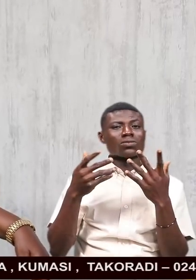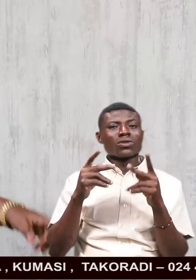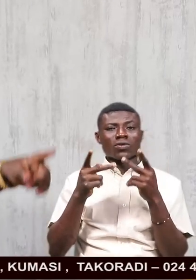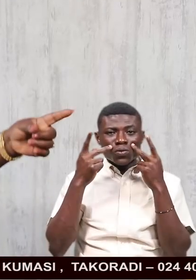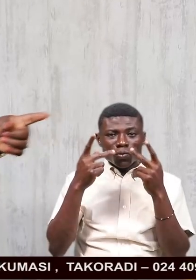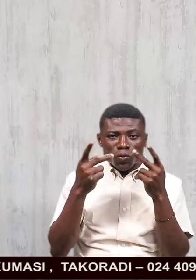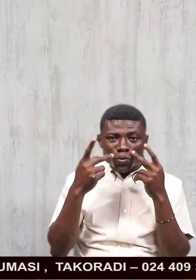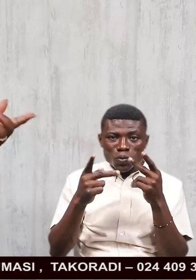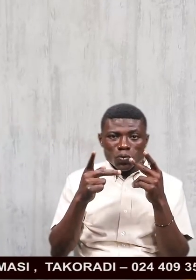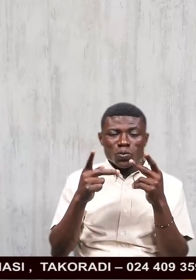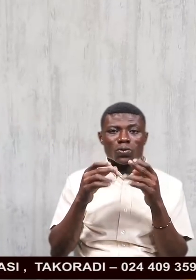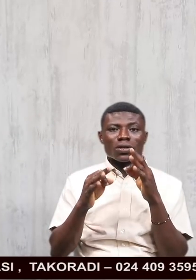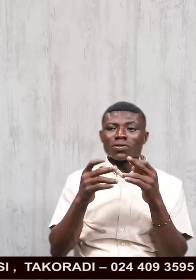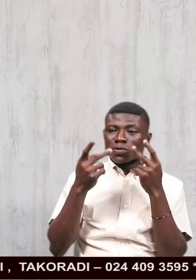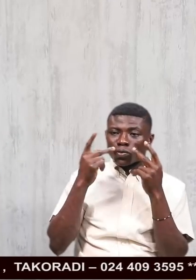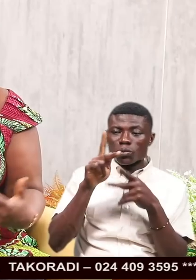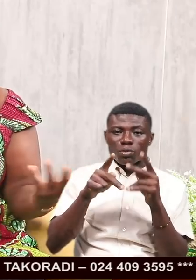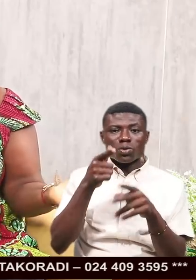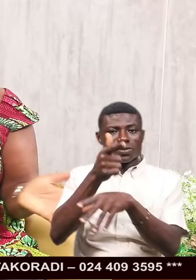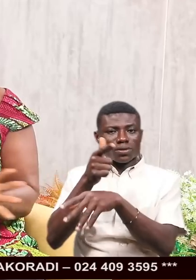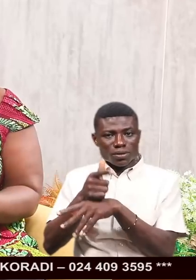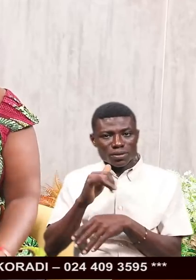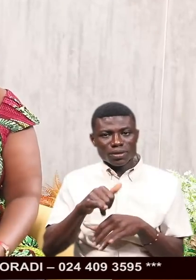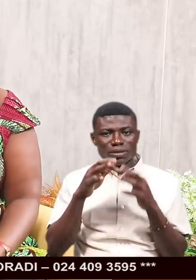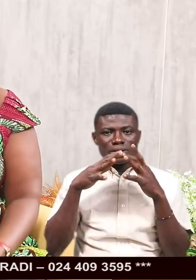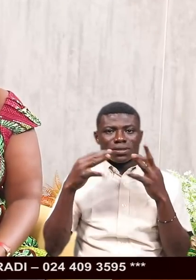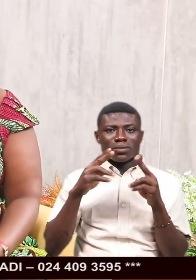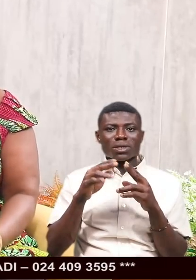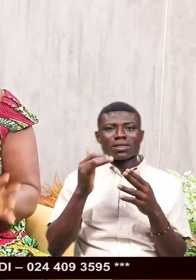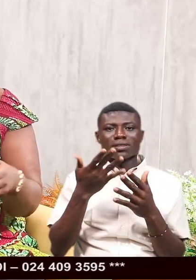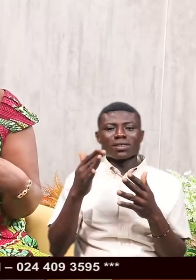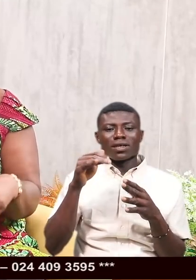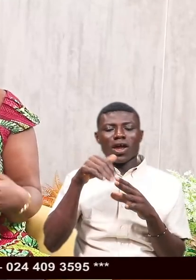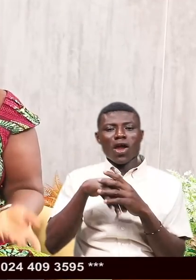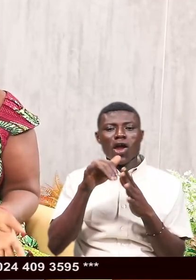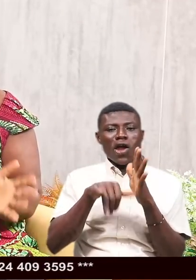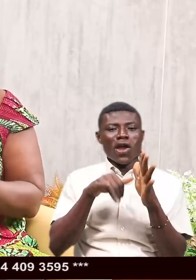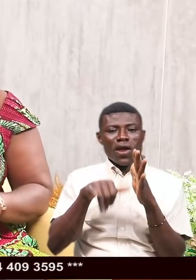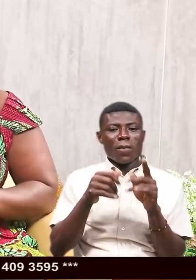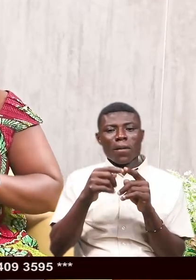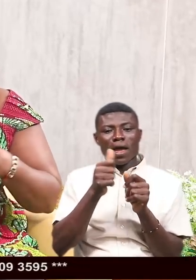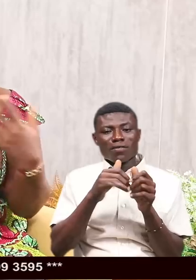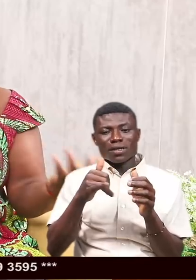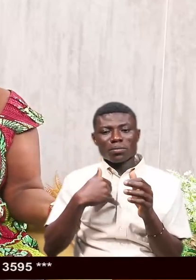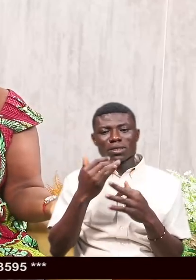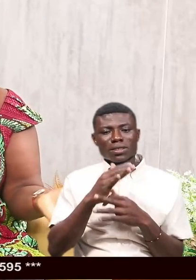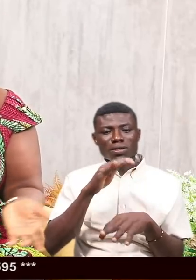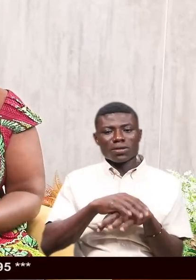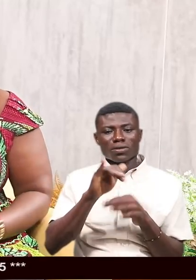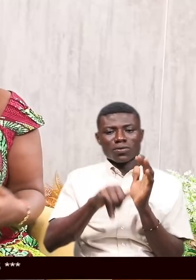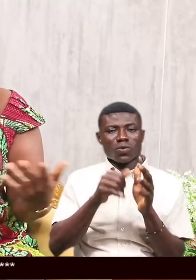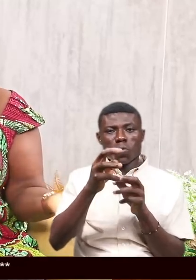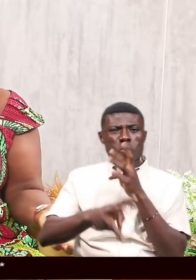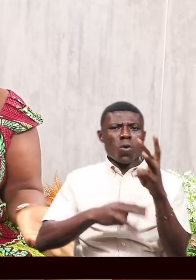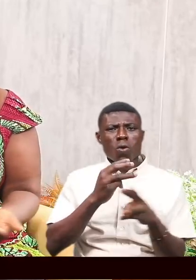will be any. When you bring some, no more through, no. As I'm no YouTube, that and me, the American were heavier. I've shared it. To the